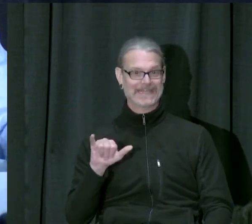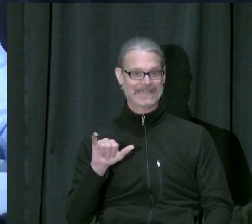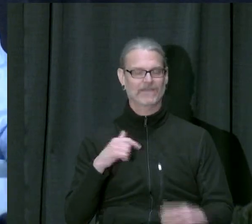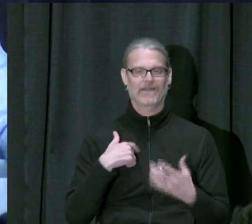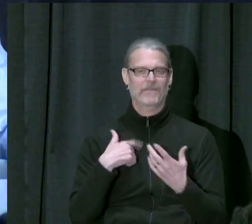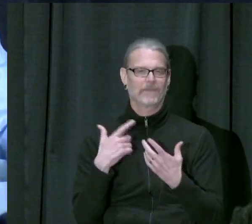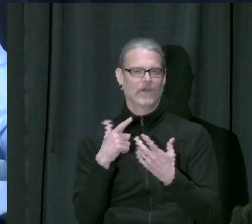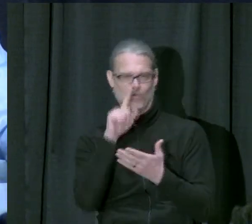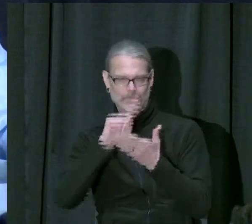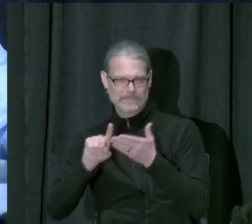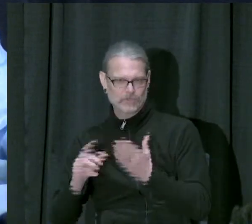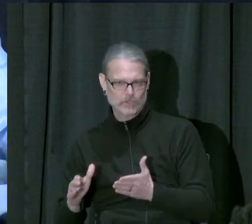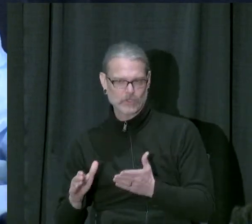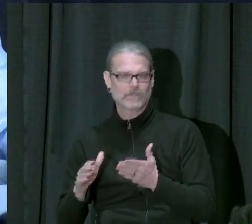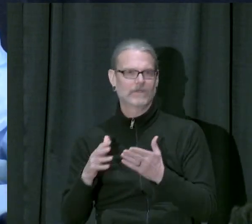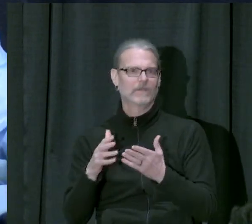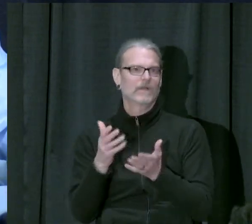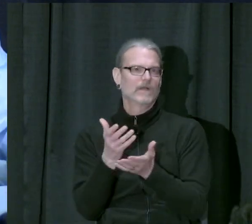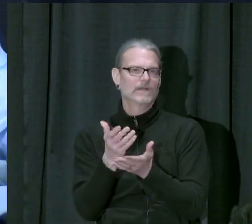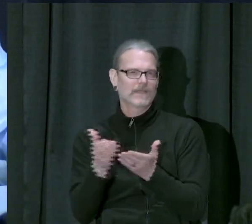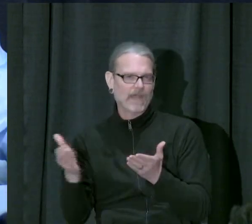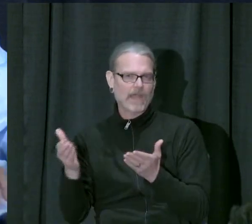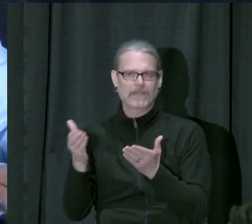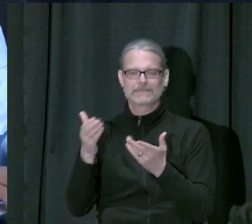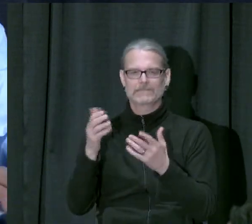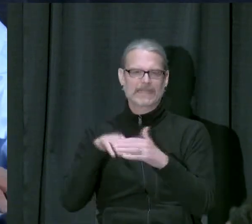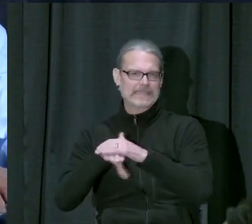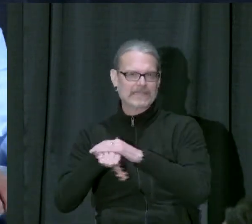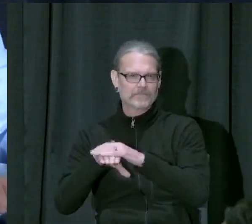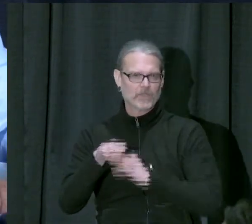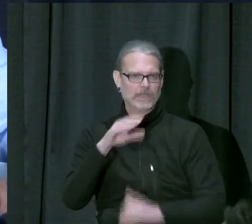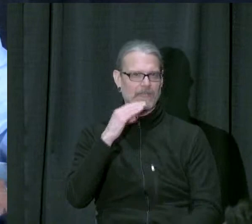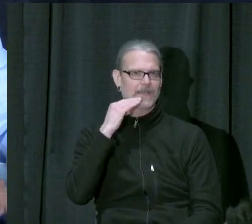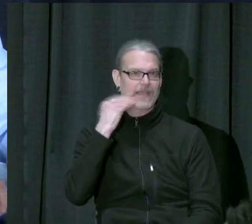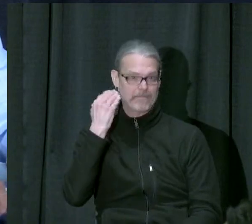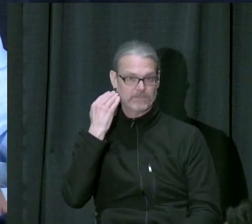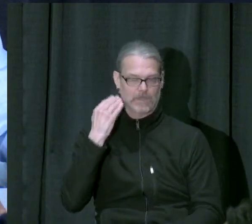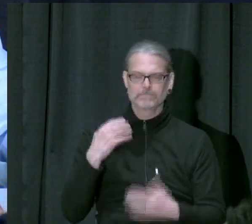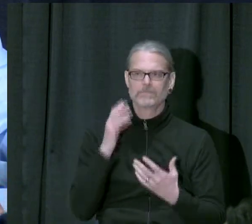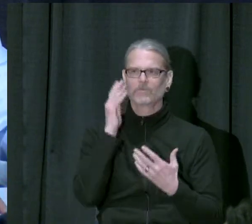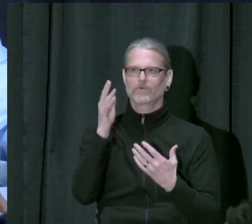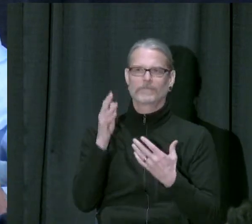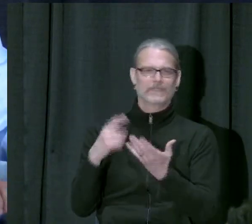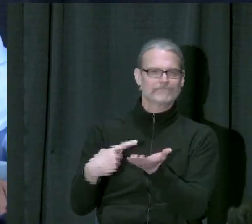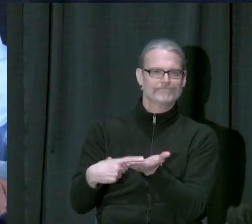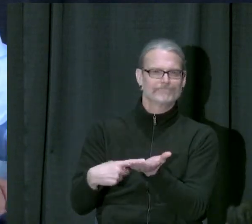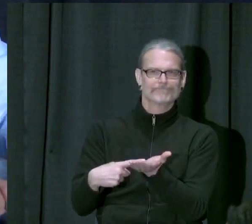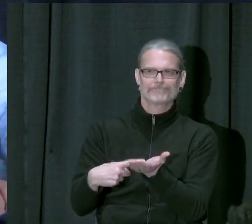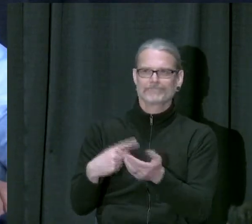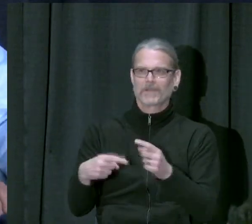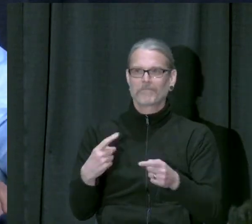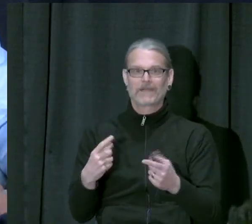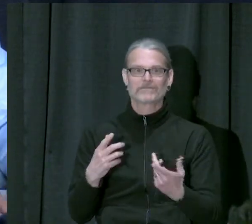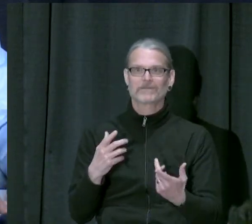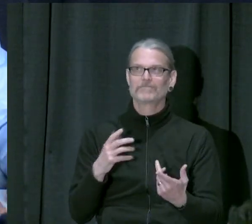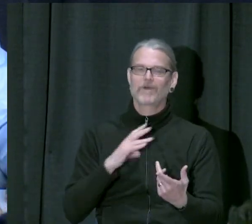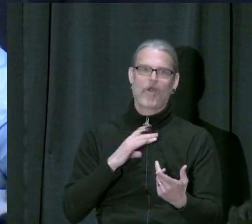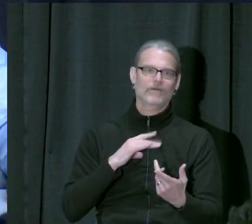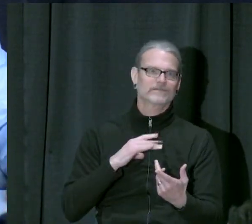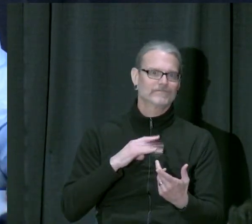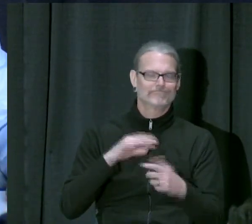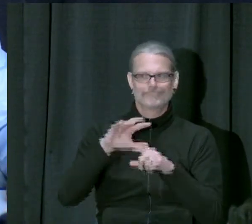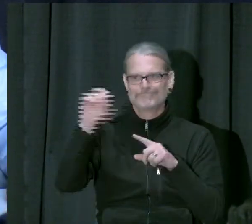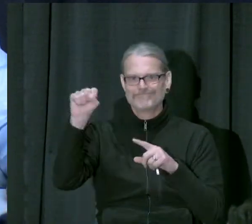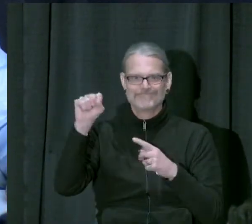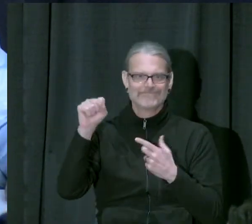in the Device Accessibility Organization at Amazon, and we're going to be talking today to some really awesome